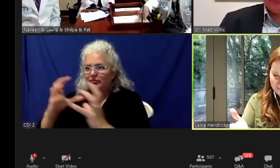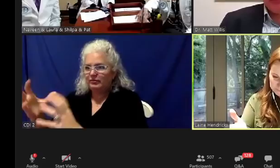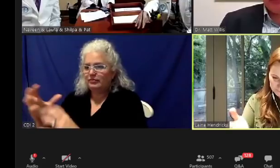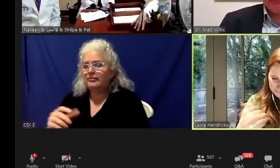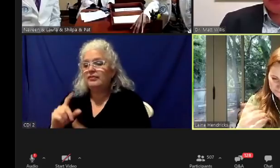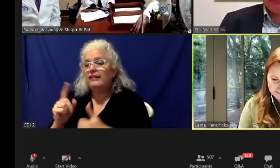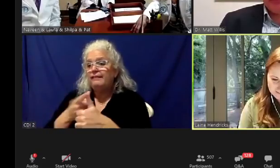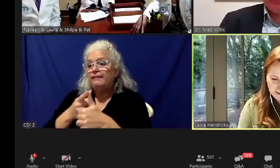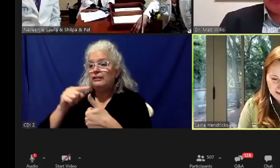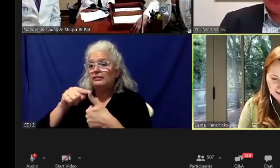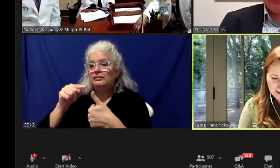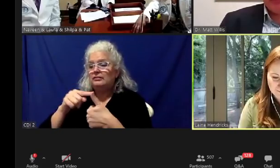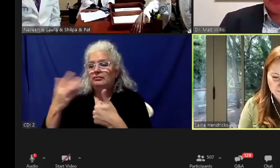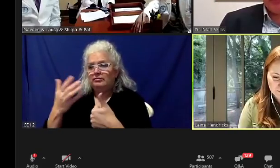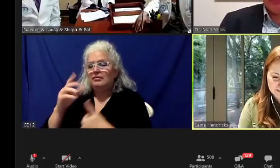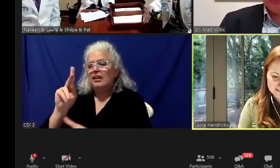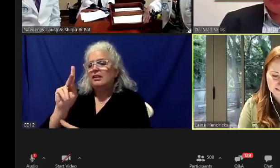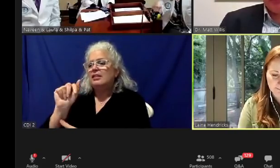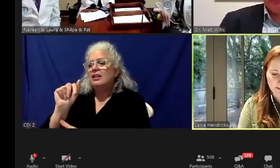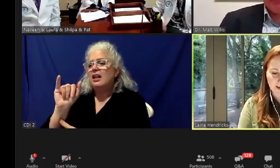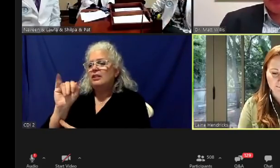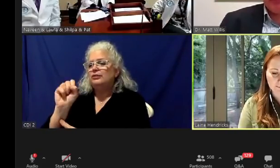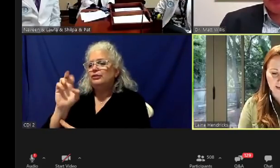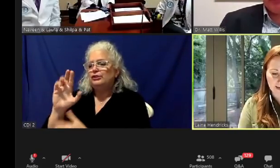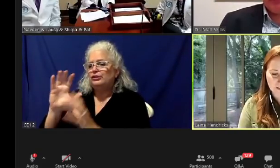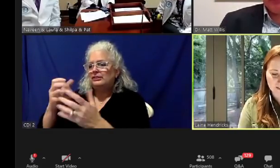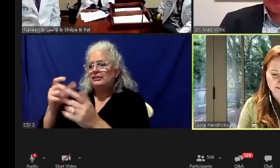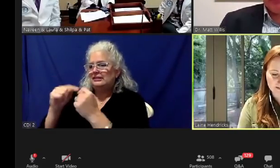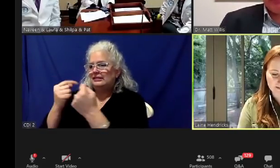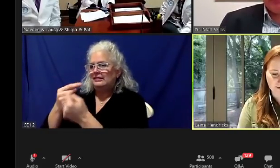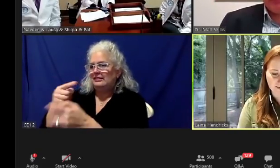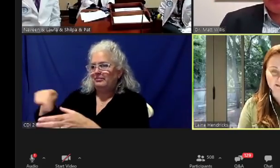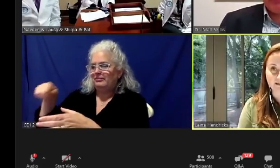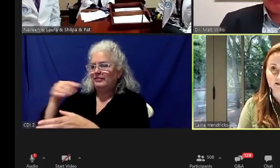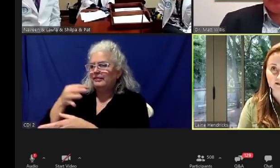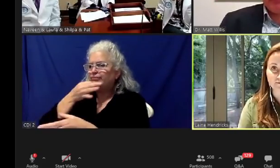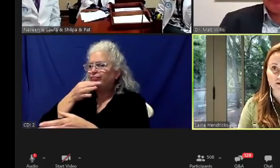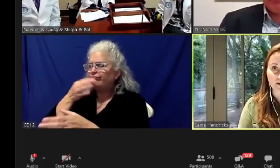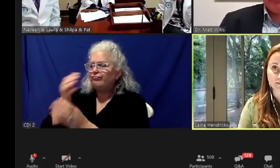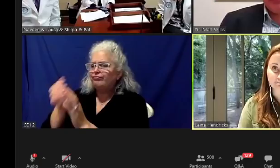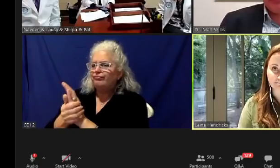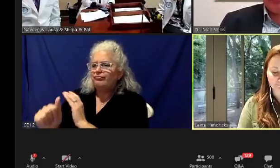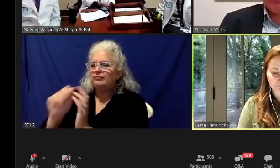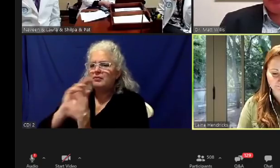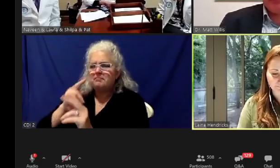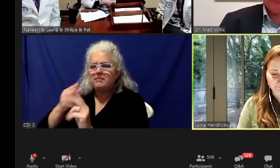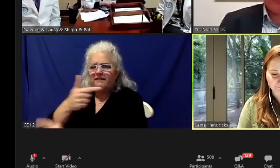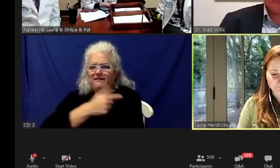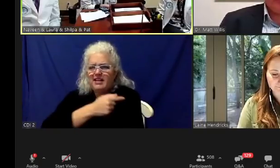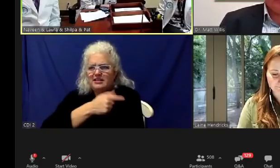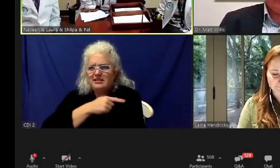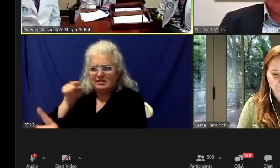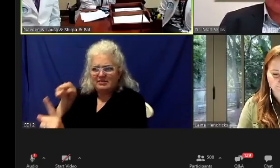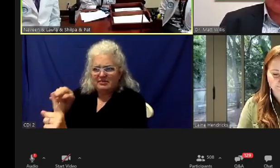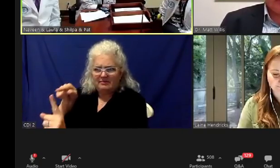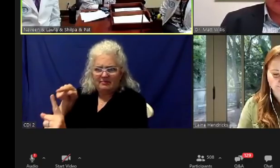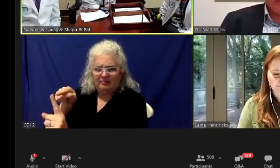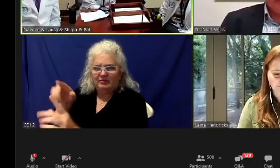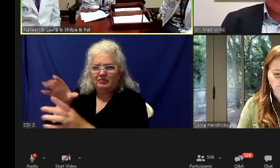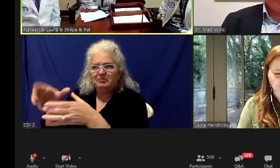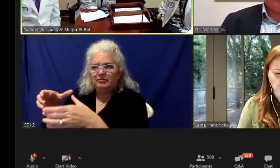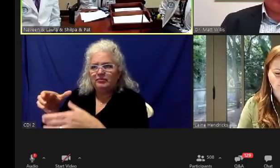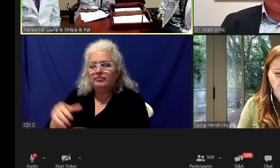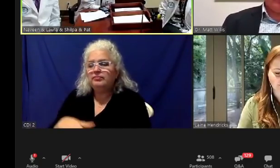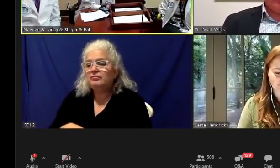vaccine experts, have you seen any bad reactions to the vaccine thus far? So I'll take that. I'm